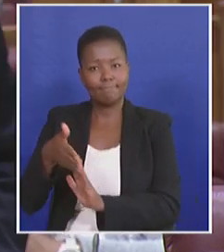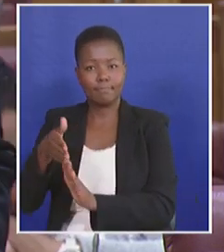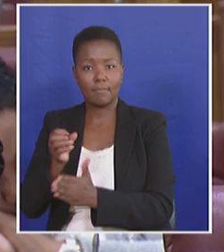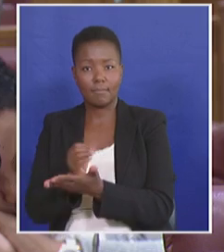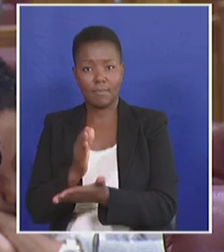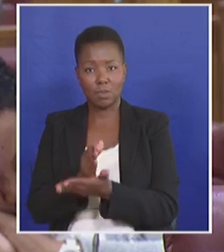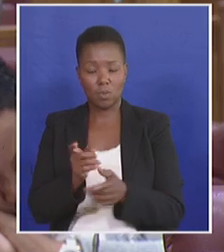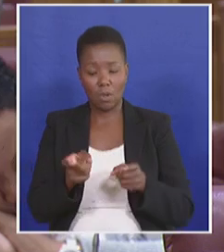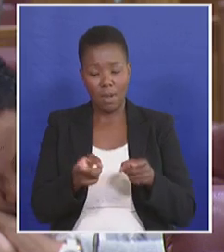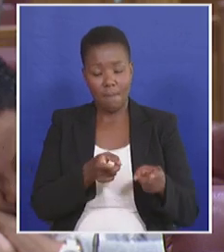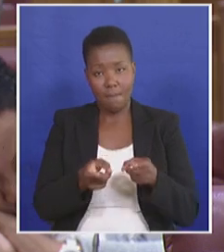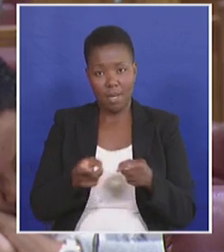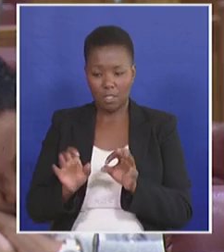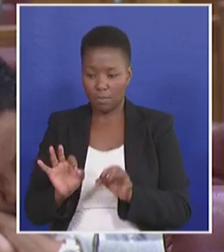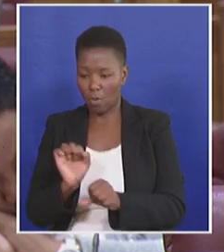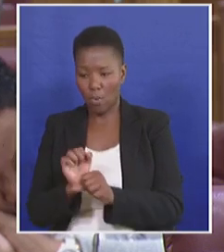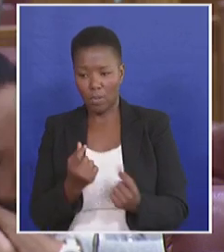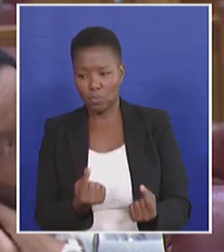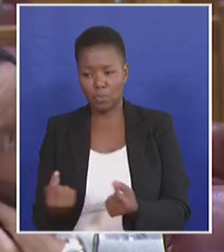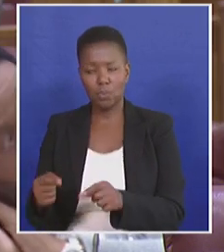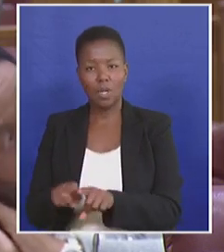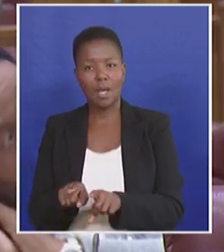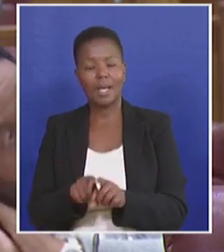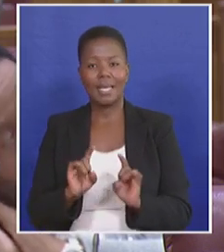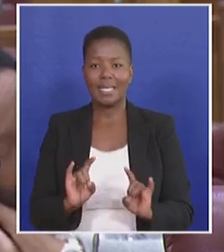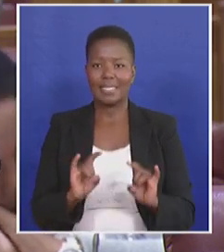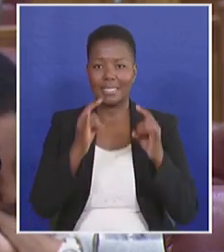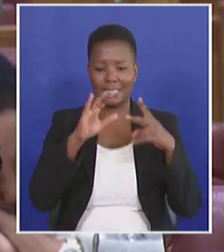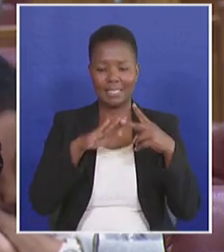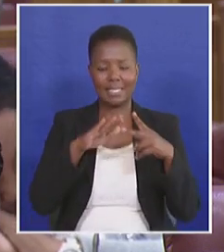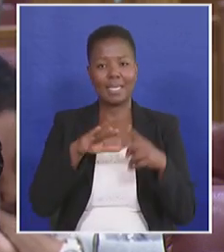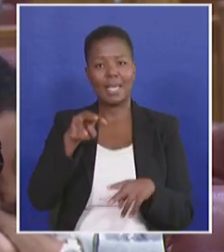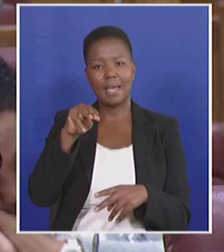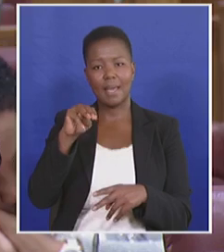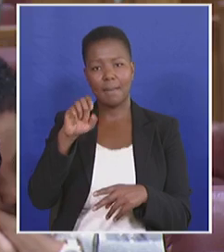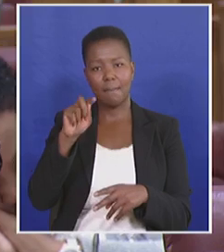each cluster, metro, cities, urban and rural areas.